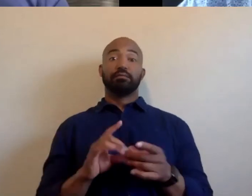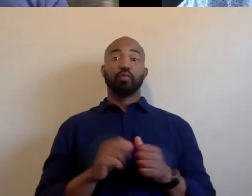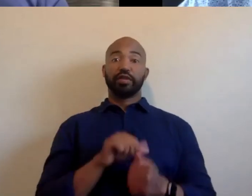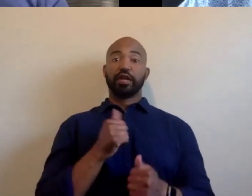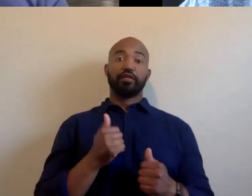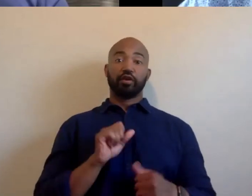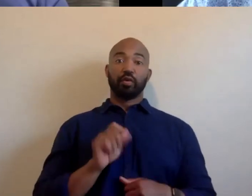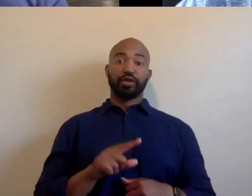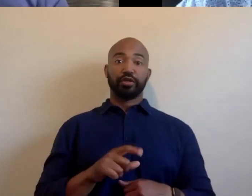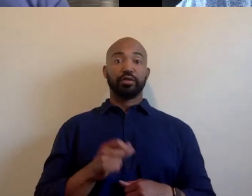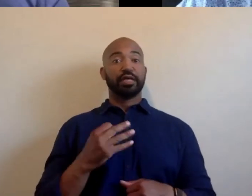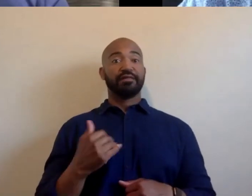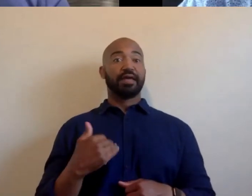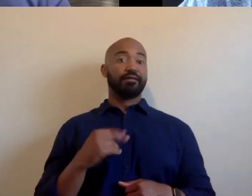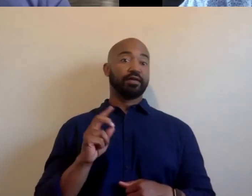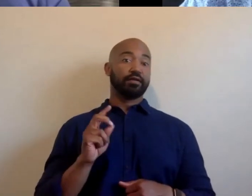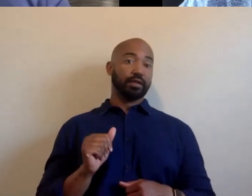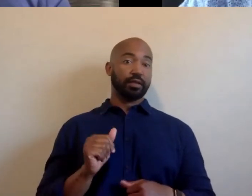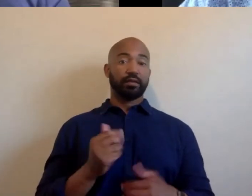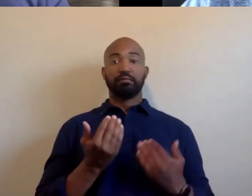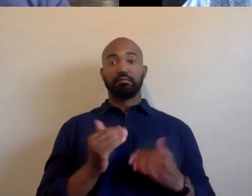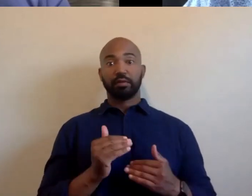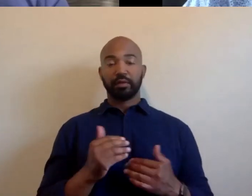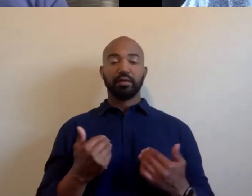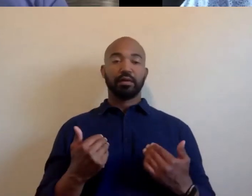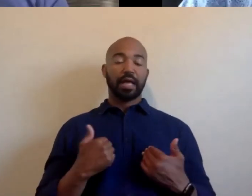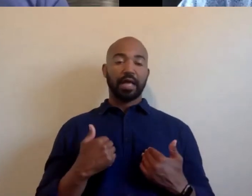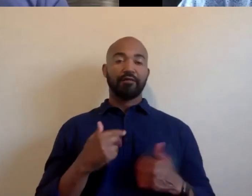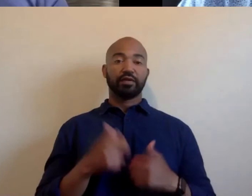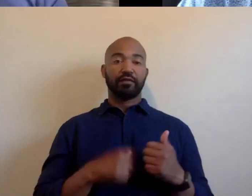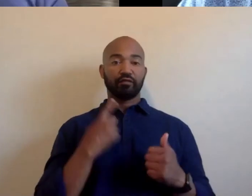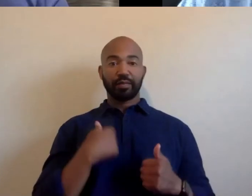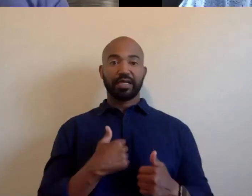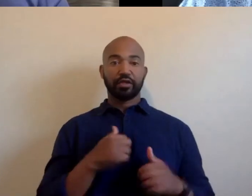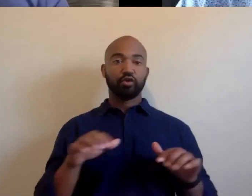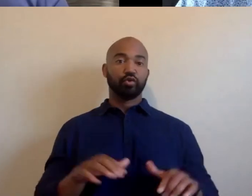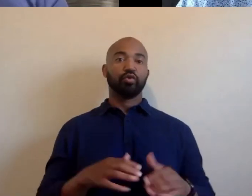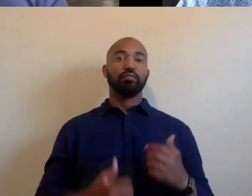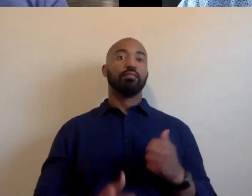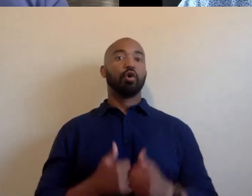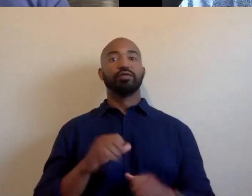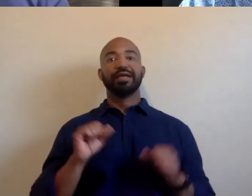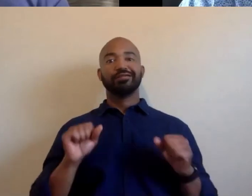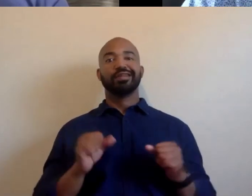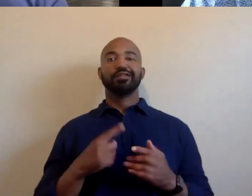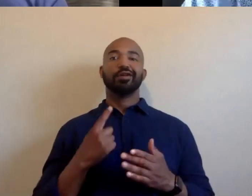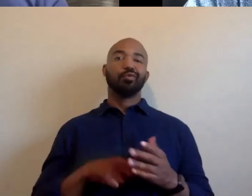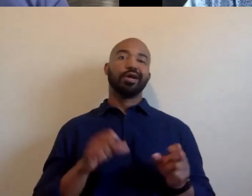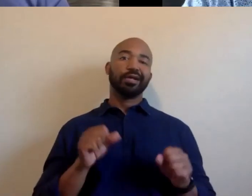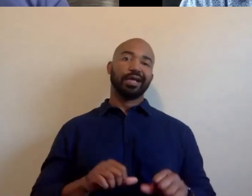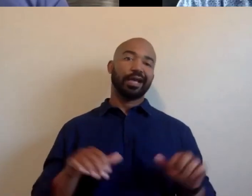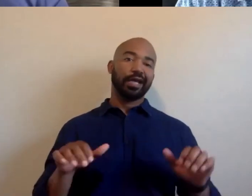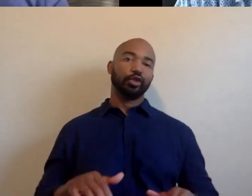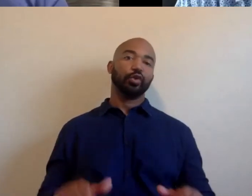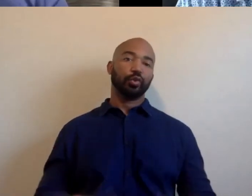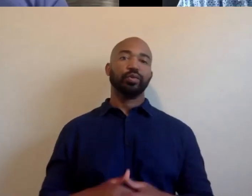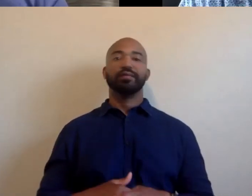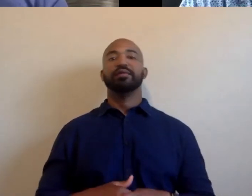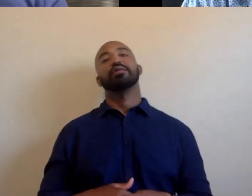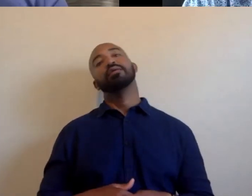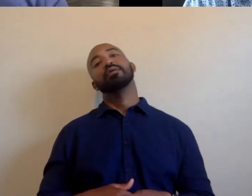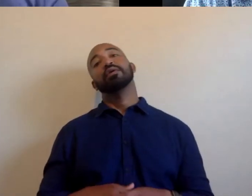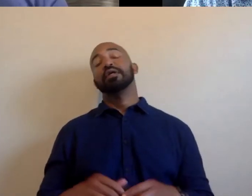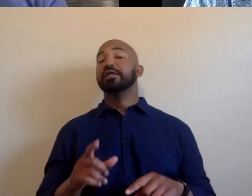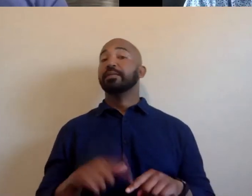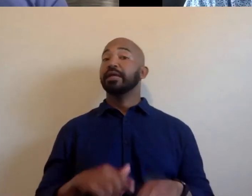live with a disability, it's hard for me to do most kinds of exercise. What can I do? And obviously it's going to be dependent on what kind of